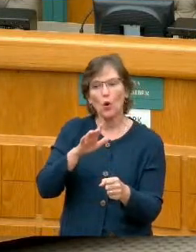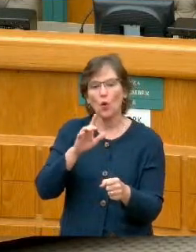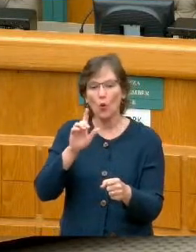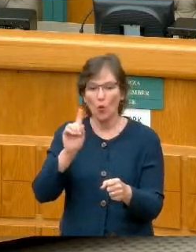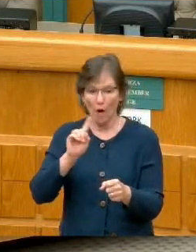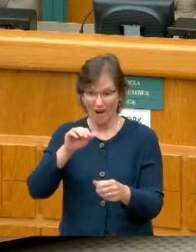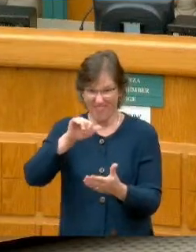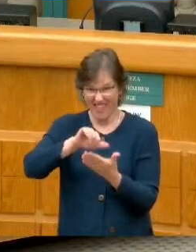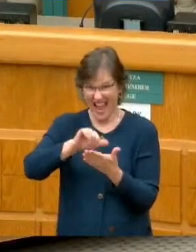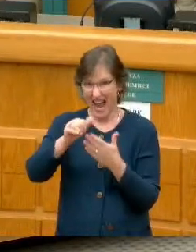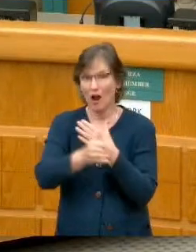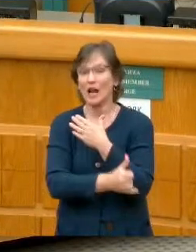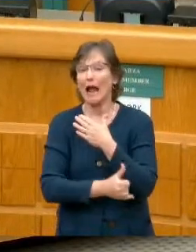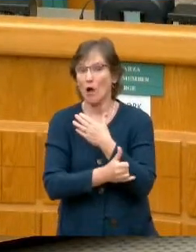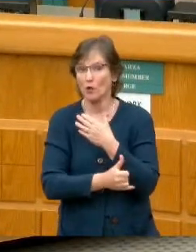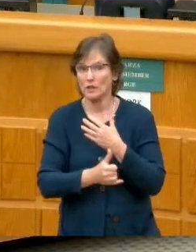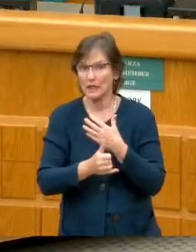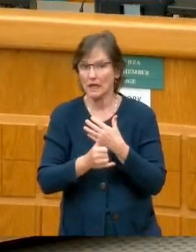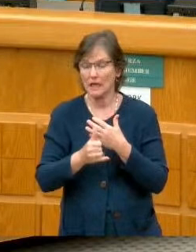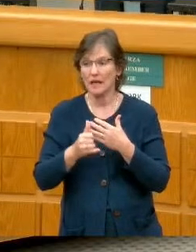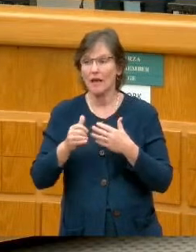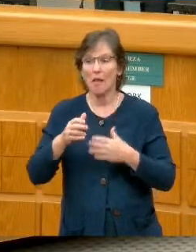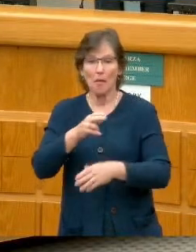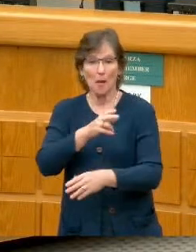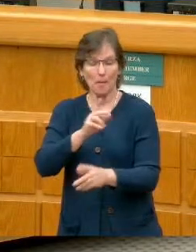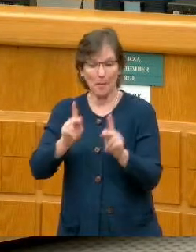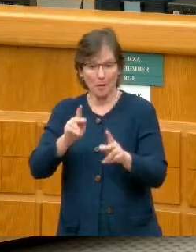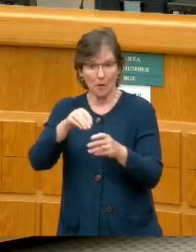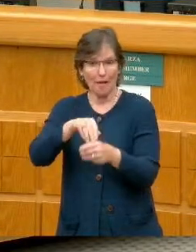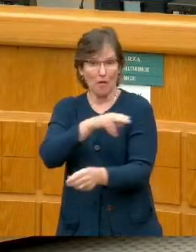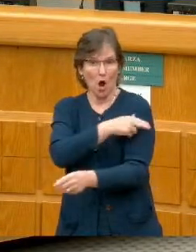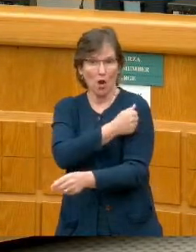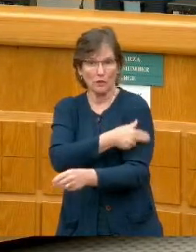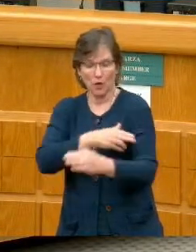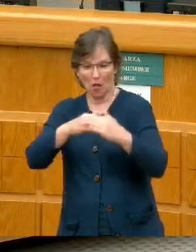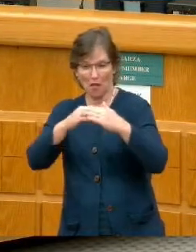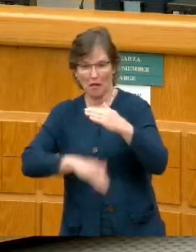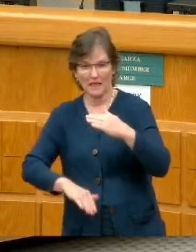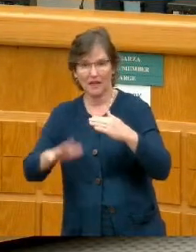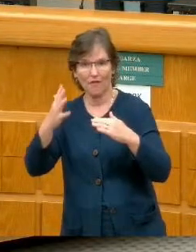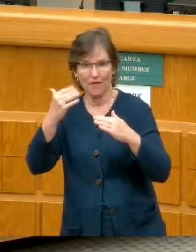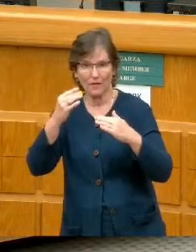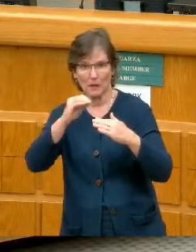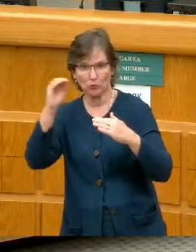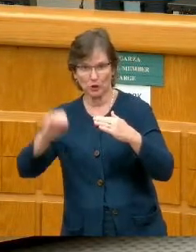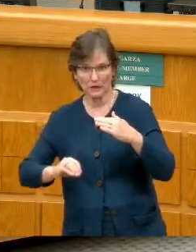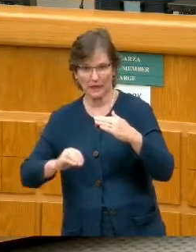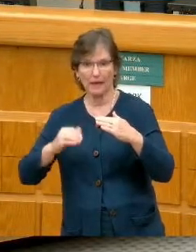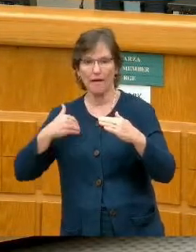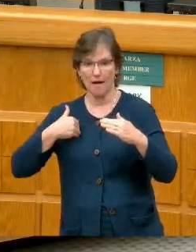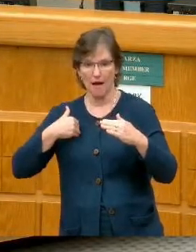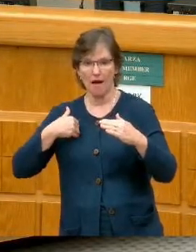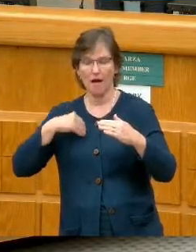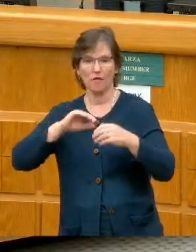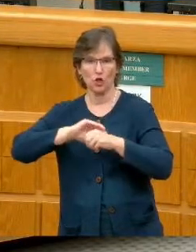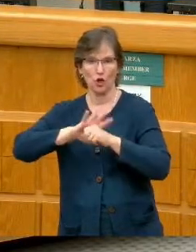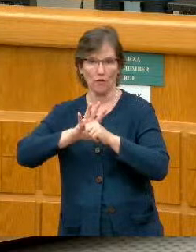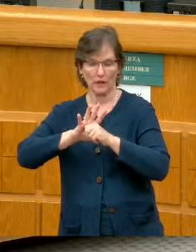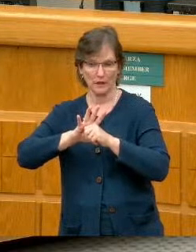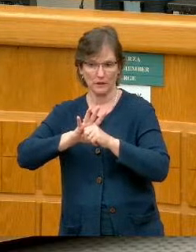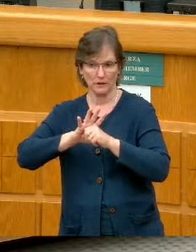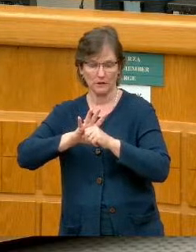hospitalized patients with COVID is below 15%. We here in the Coastal Bend area, as far as I know from the data, we're all